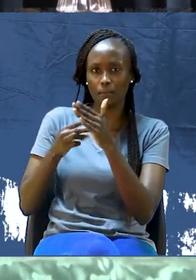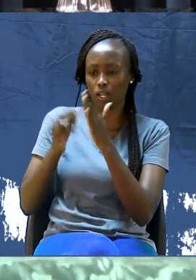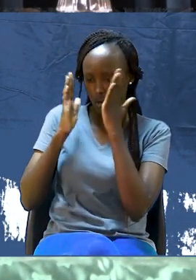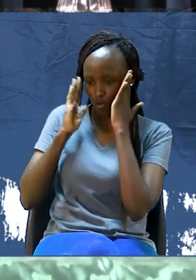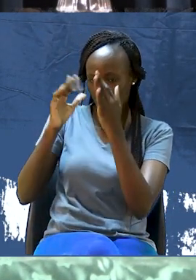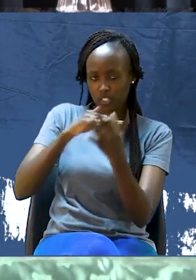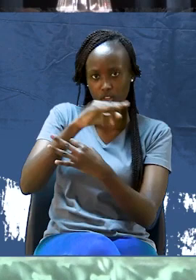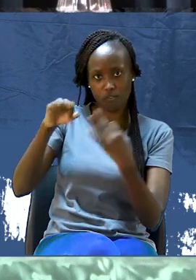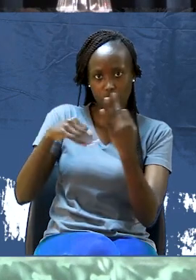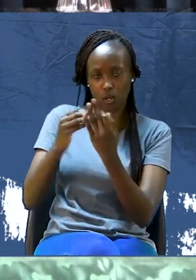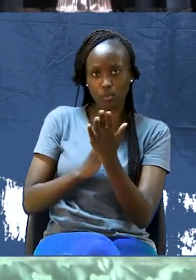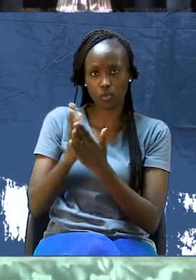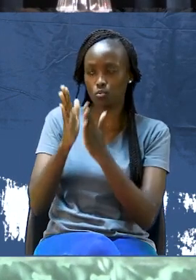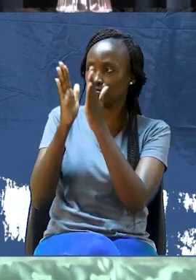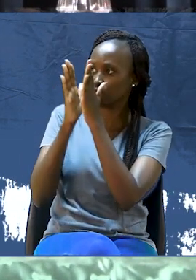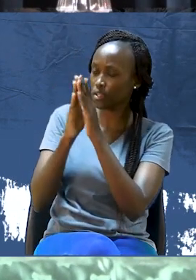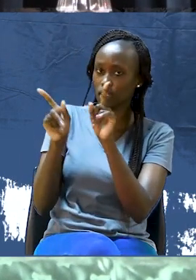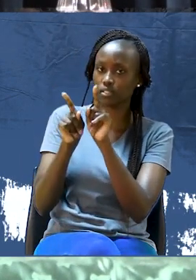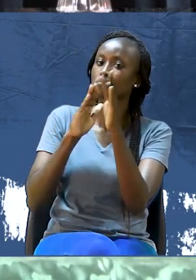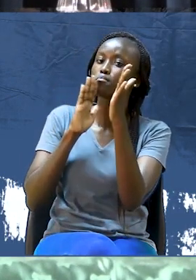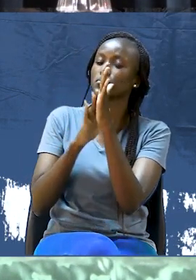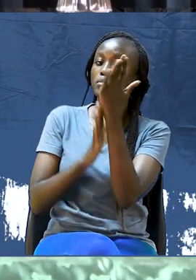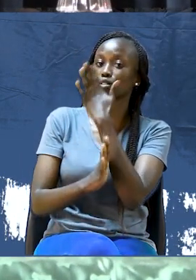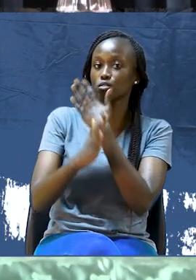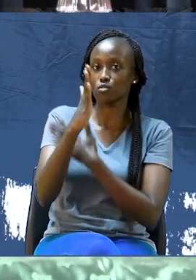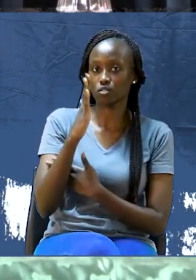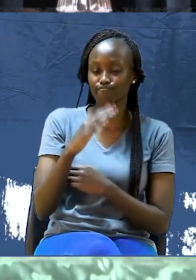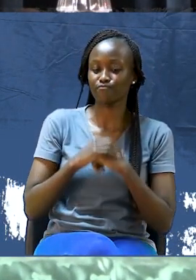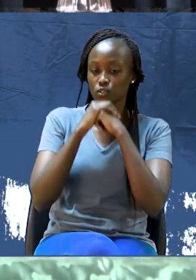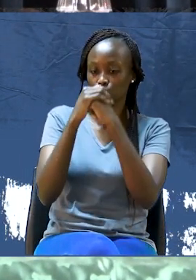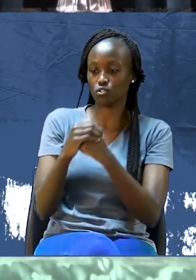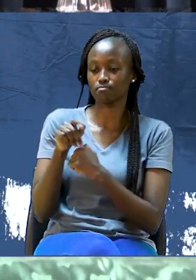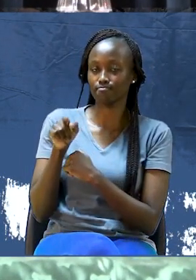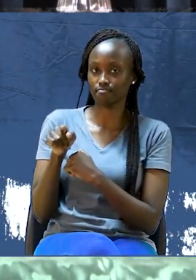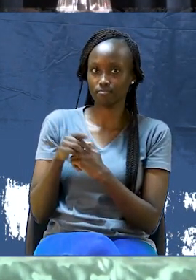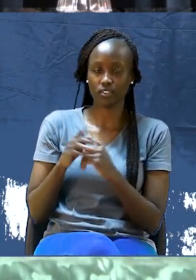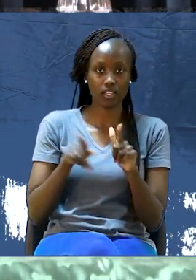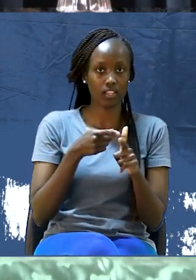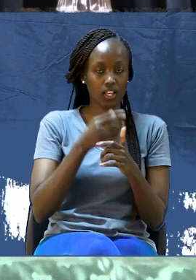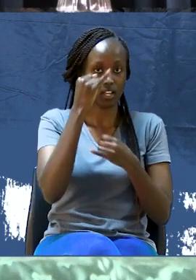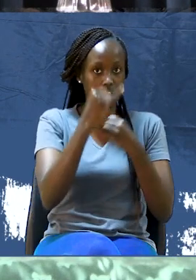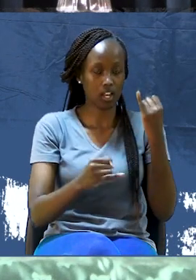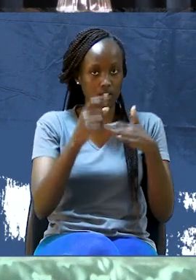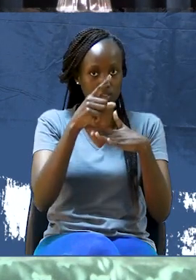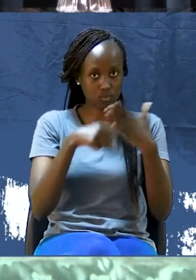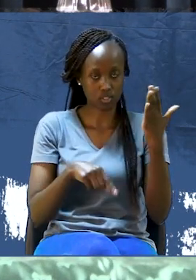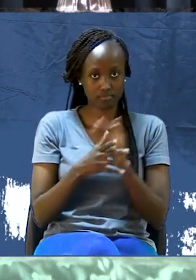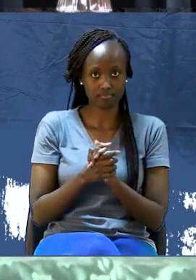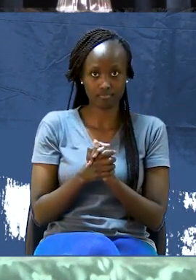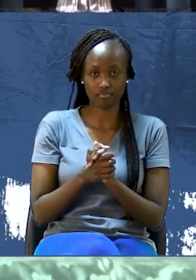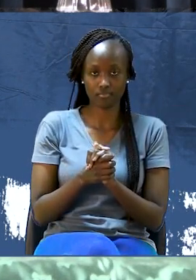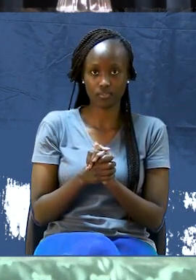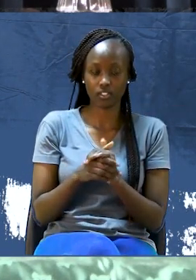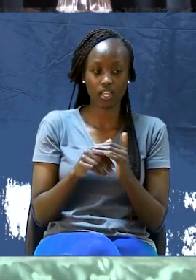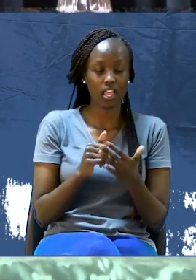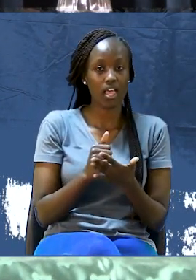the fellowship and to praising God. That is worship. And finally, they reached out together to a